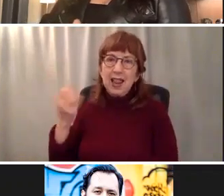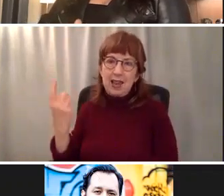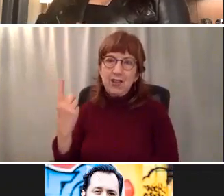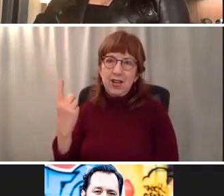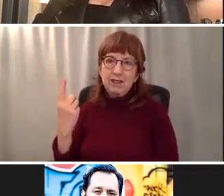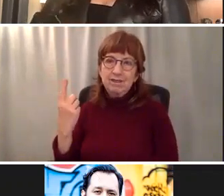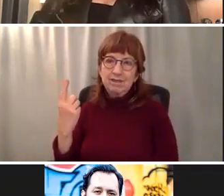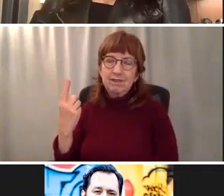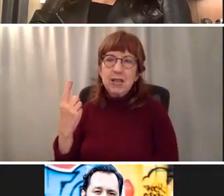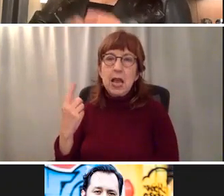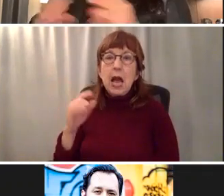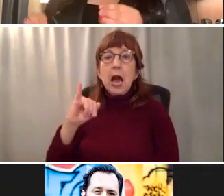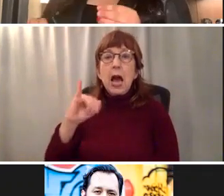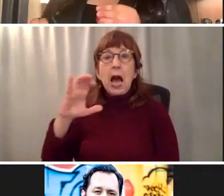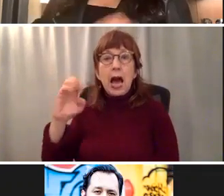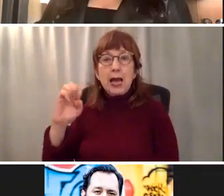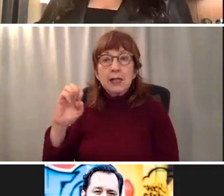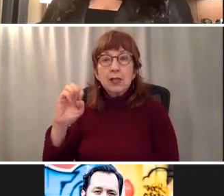created